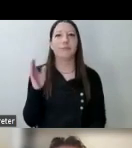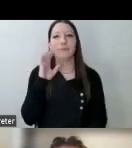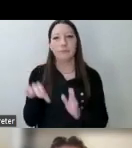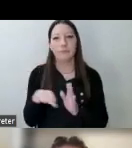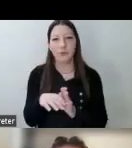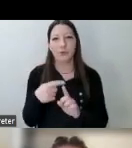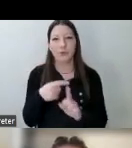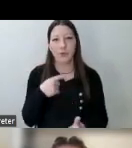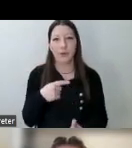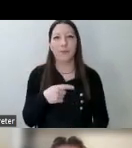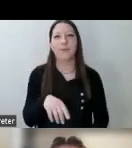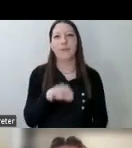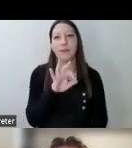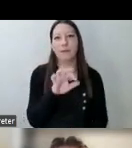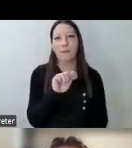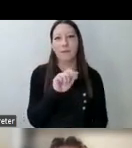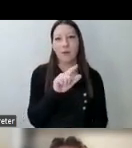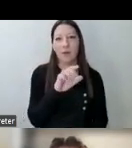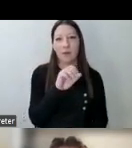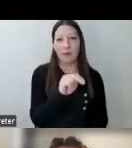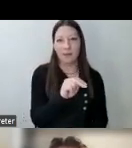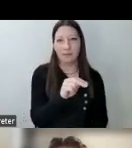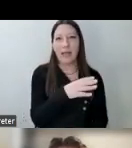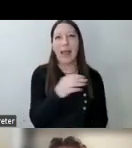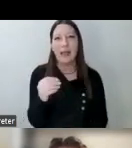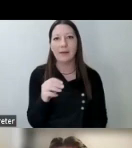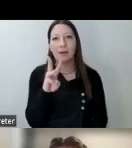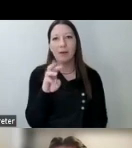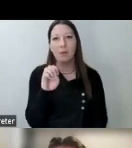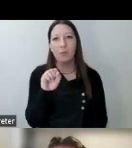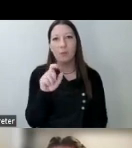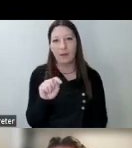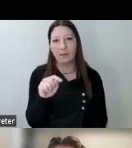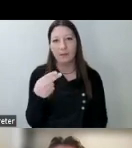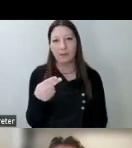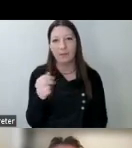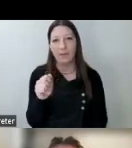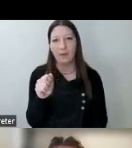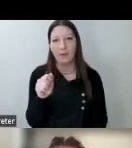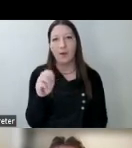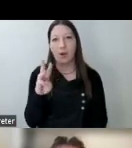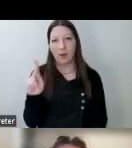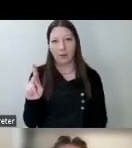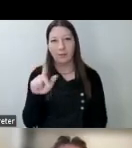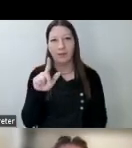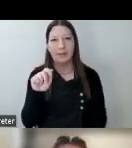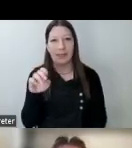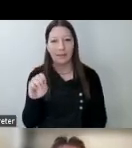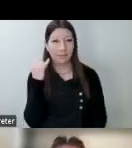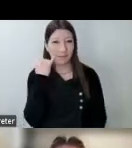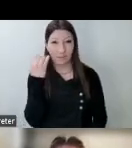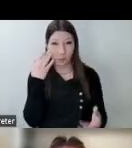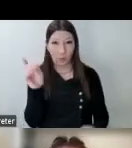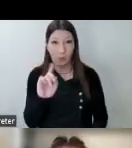lakes. If you're not familiar with the area, Falcon and Westtalk are around 1.5 hours east of Winnipeg and are located